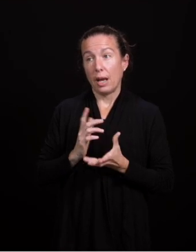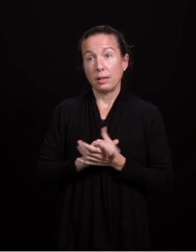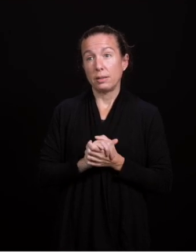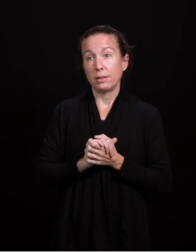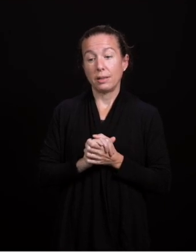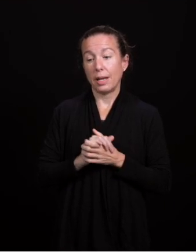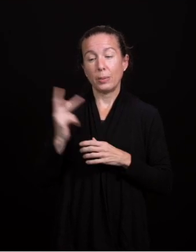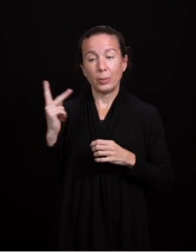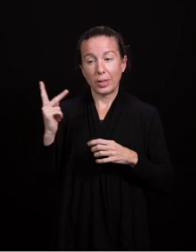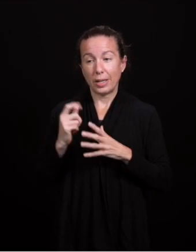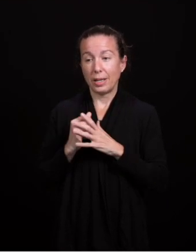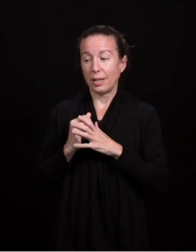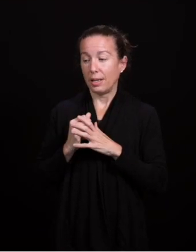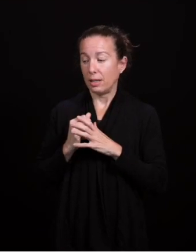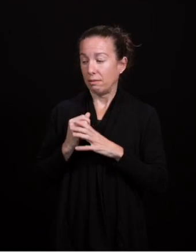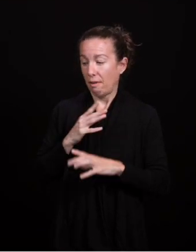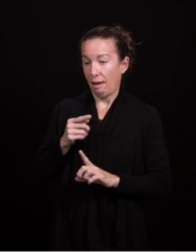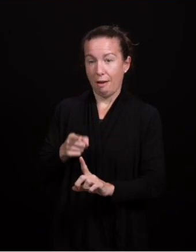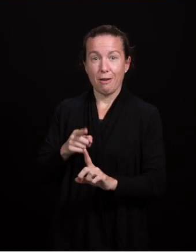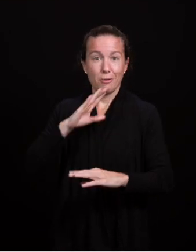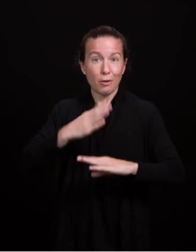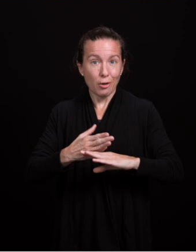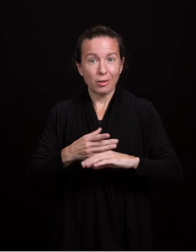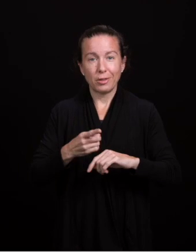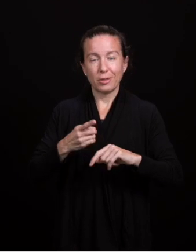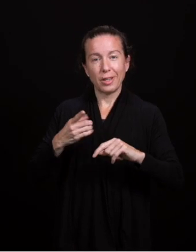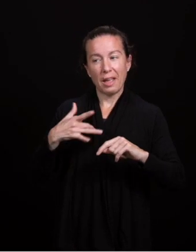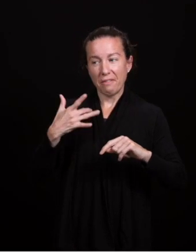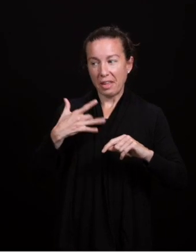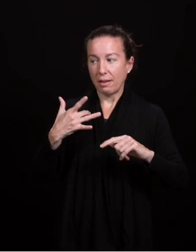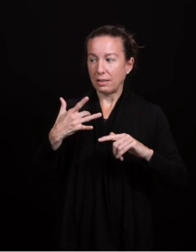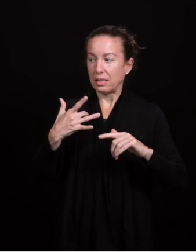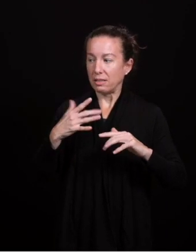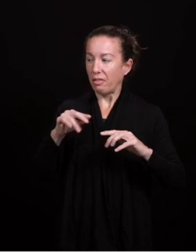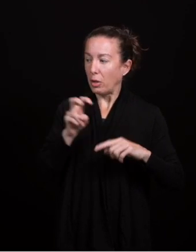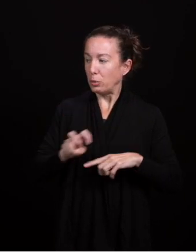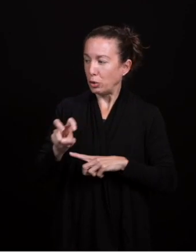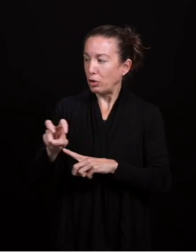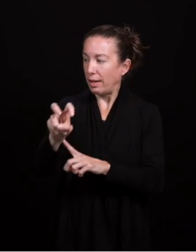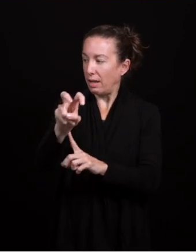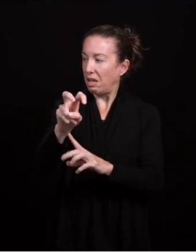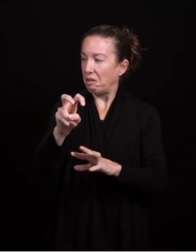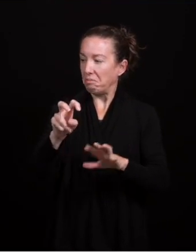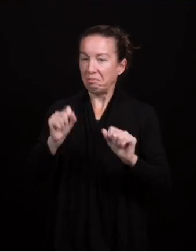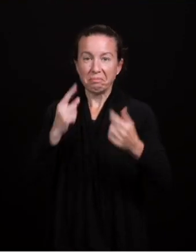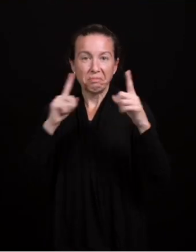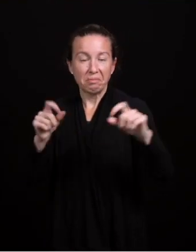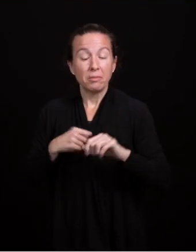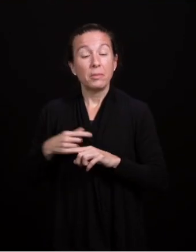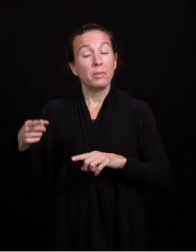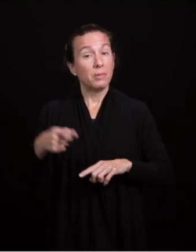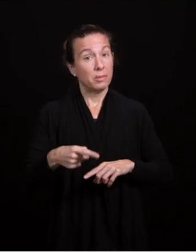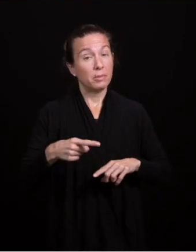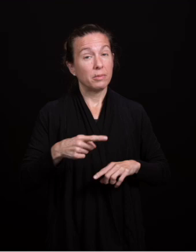have set ourselves and her up to continue along the journey the way that we had hoped it would go. She got hearing aids when